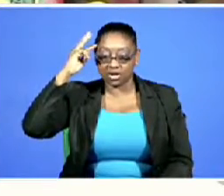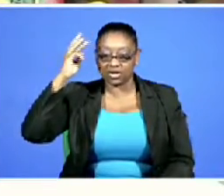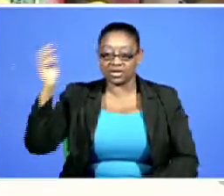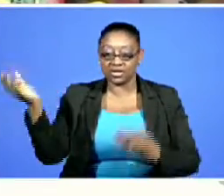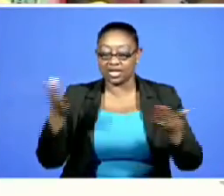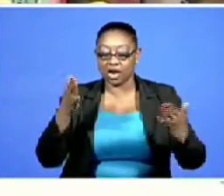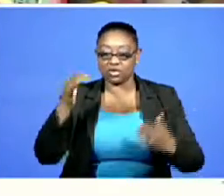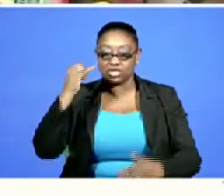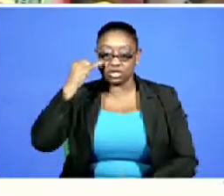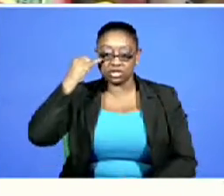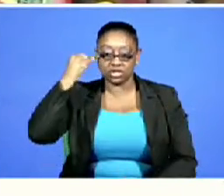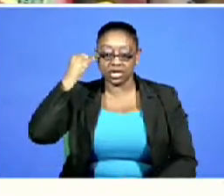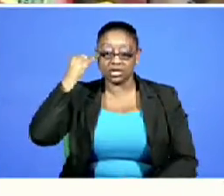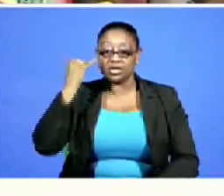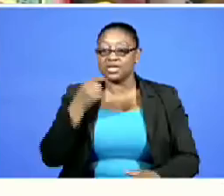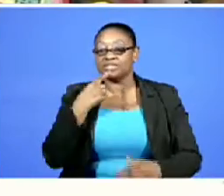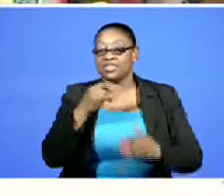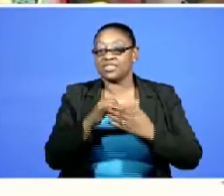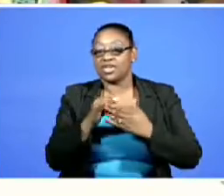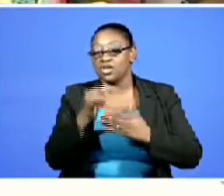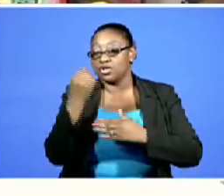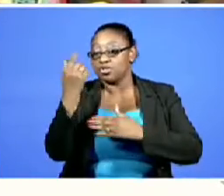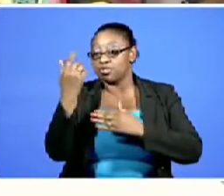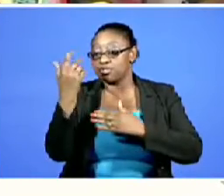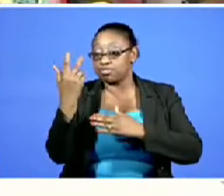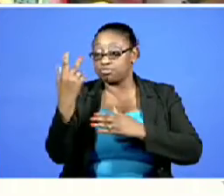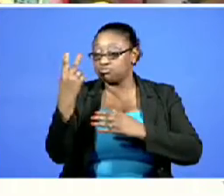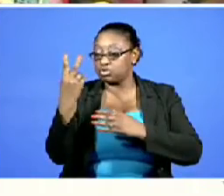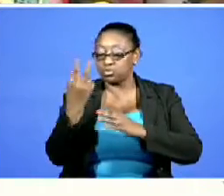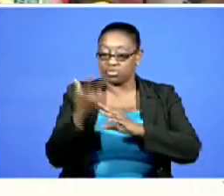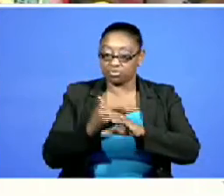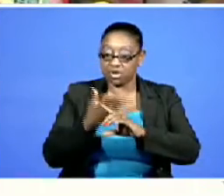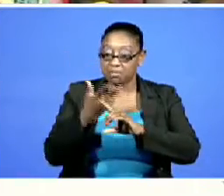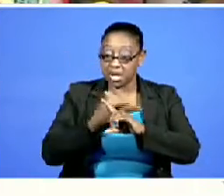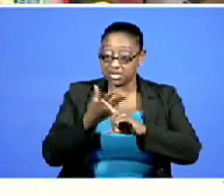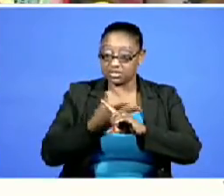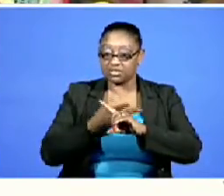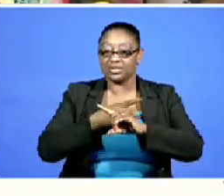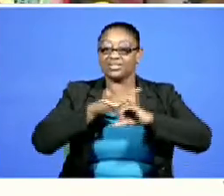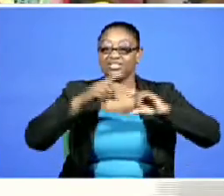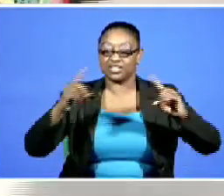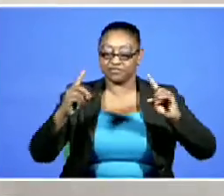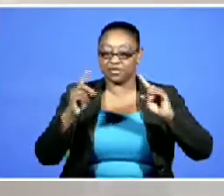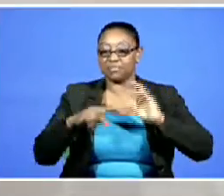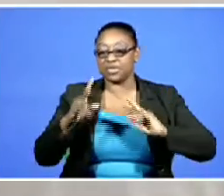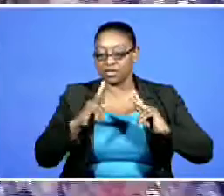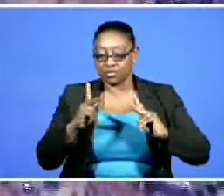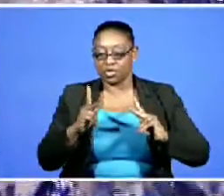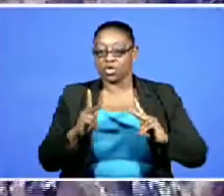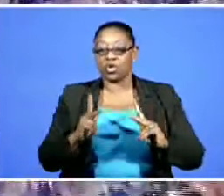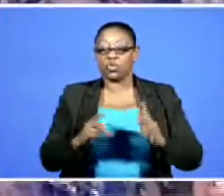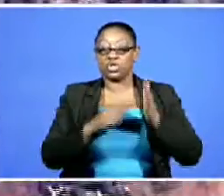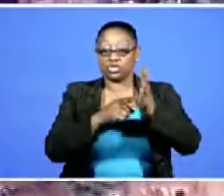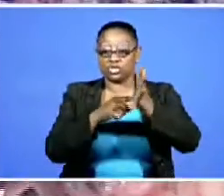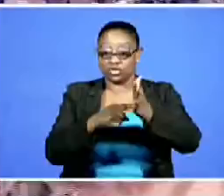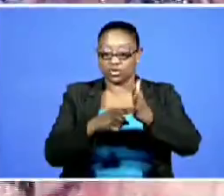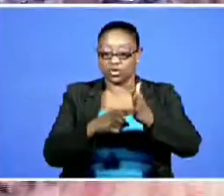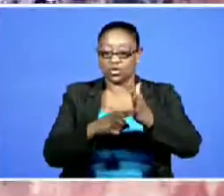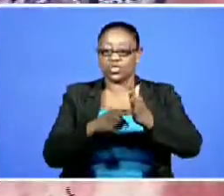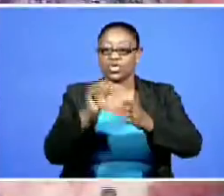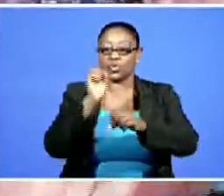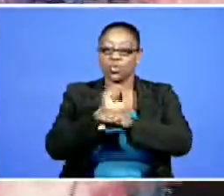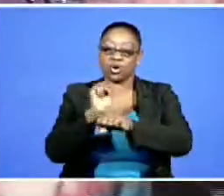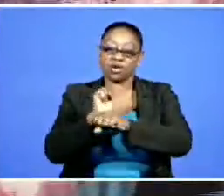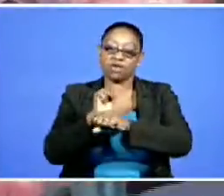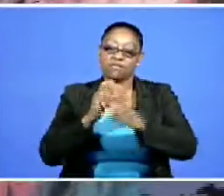So every, I would say, 3 or 4 months, there will be another residency exhibition that showcases the work of the people